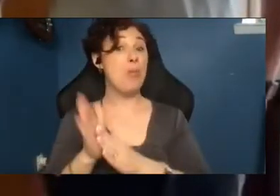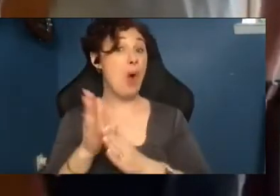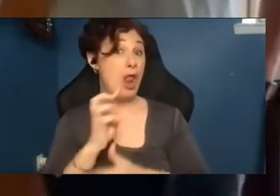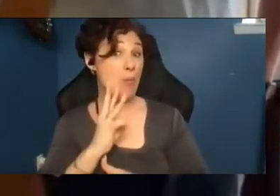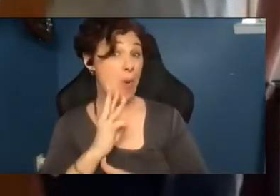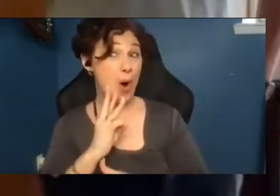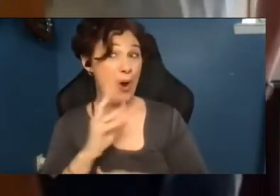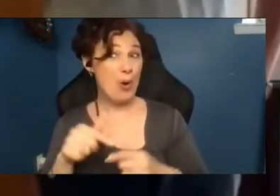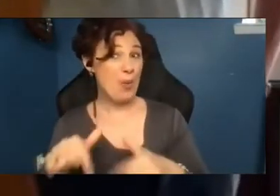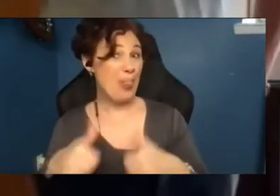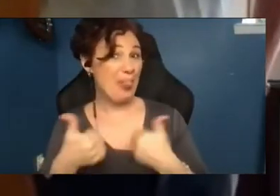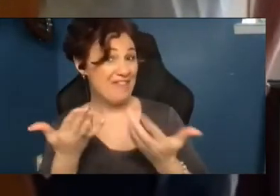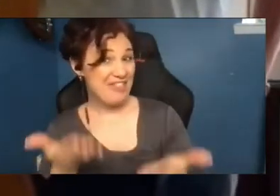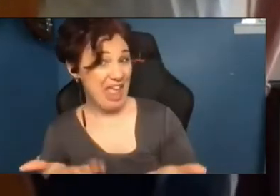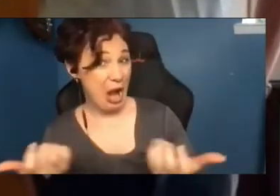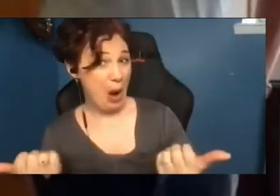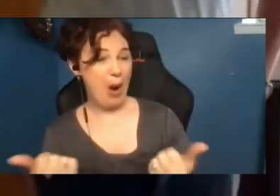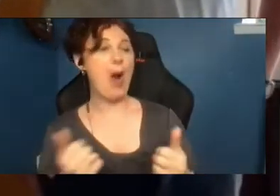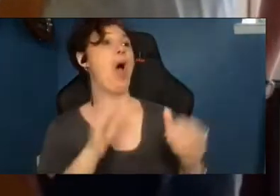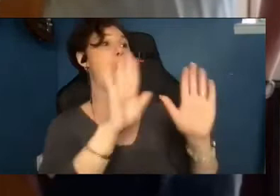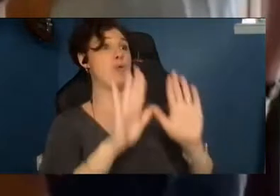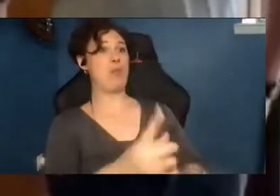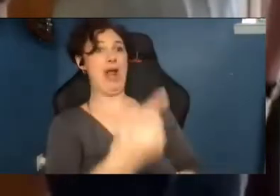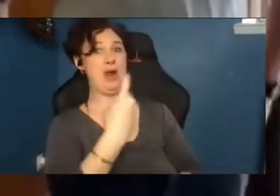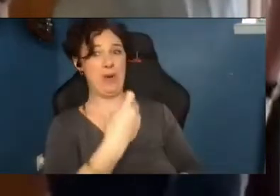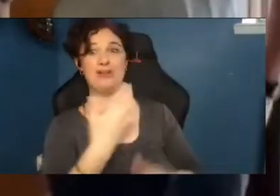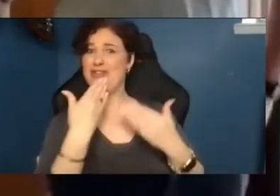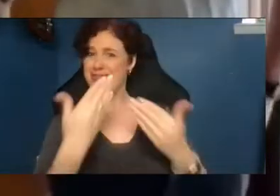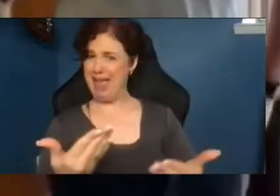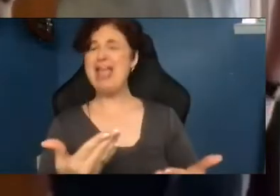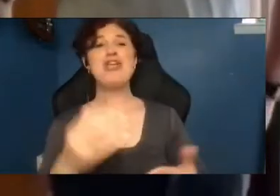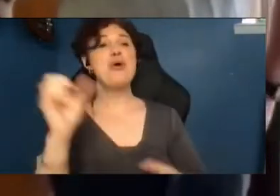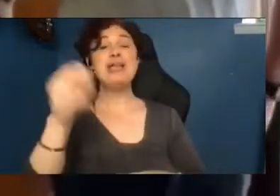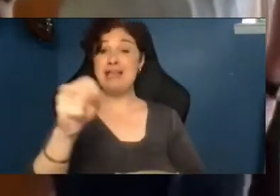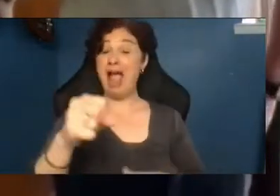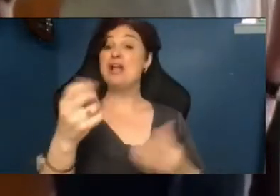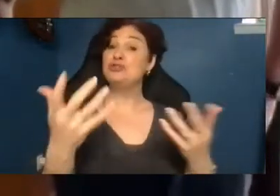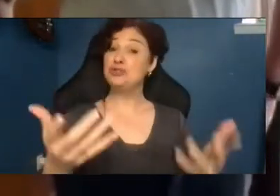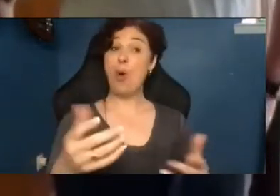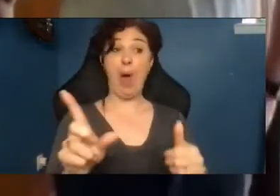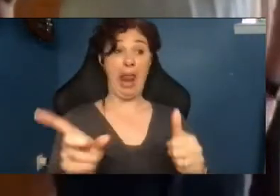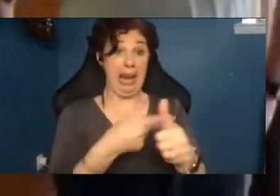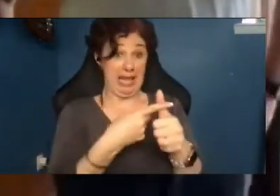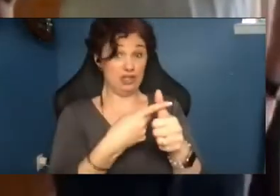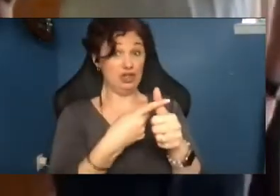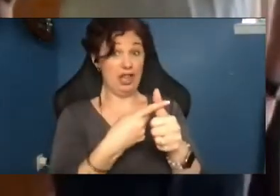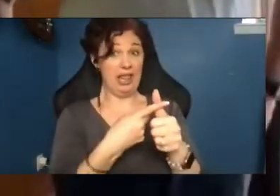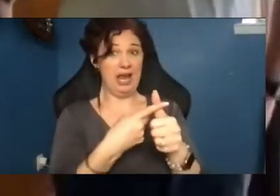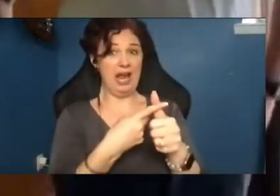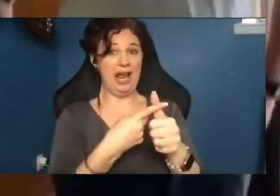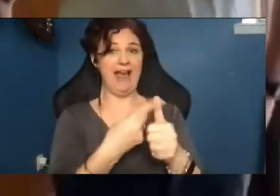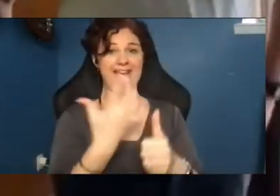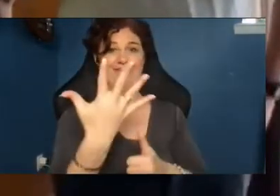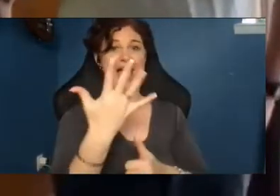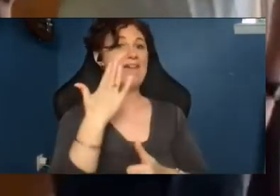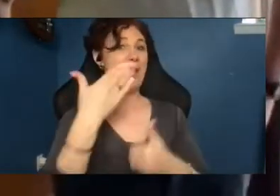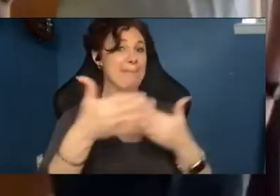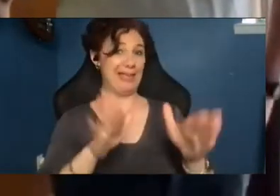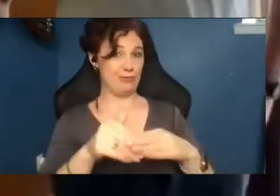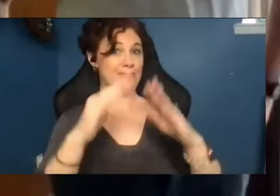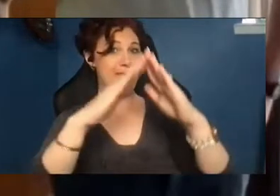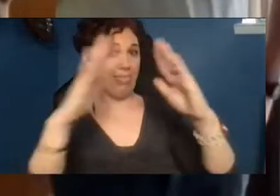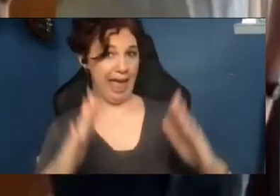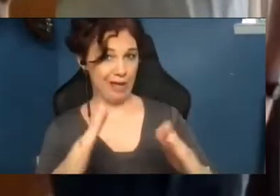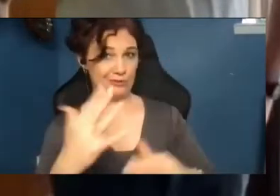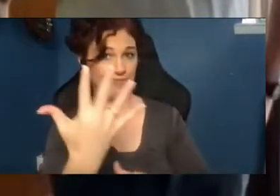when people lived there? Oh, great questions. Thank you, everybody. Yeah, so initially, there are 5 bedrooms in the